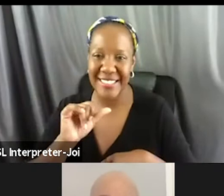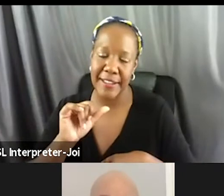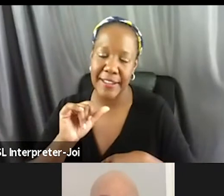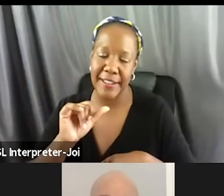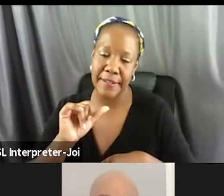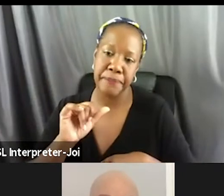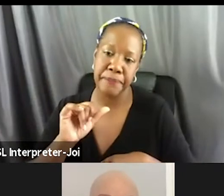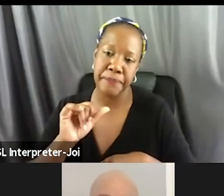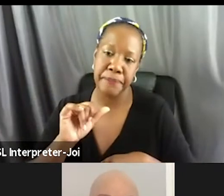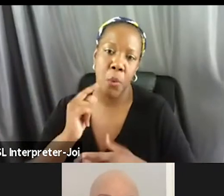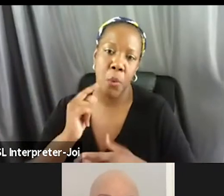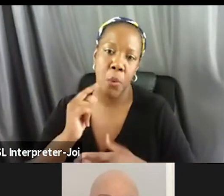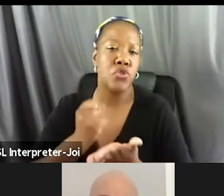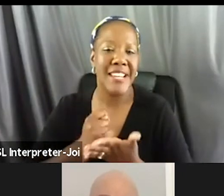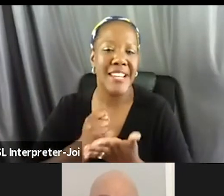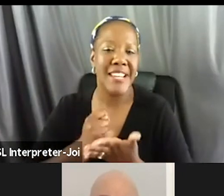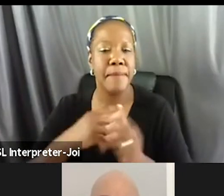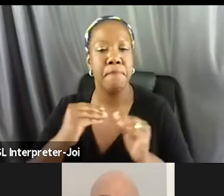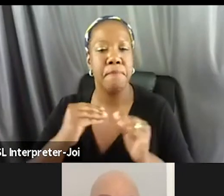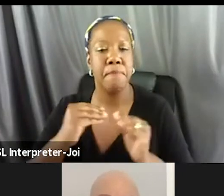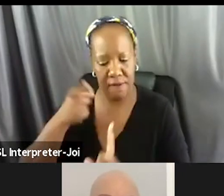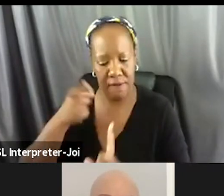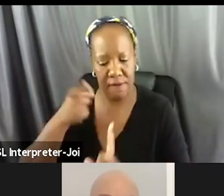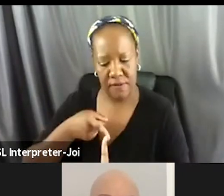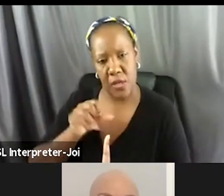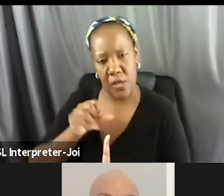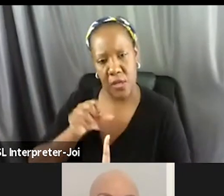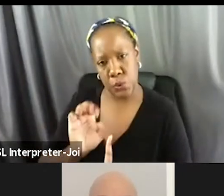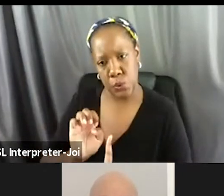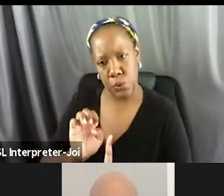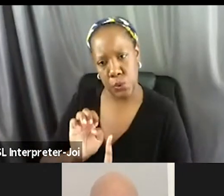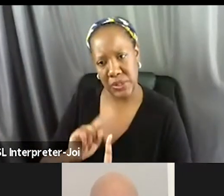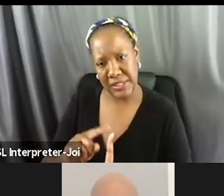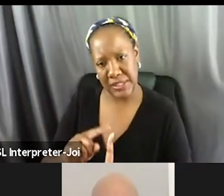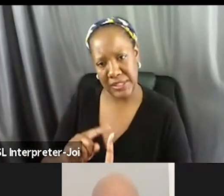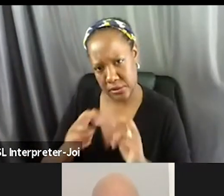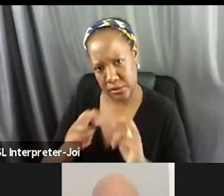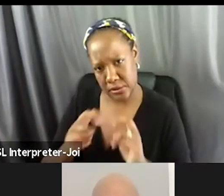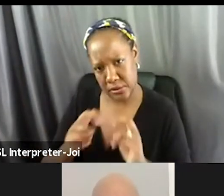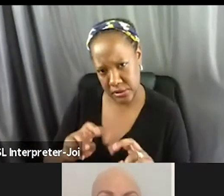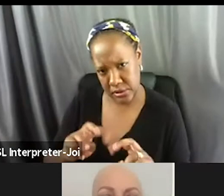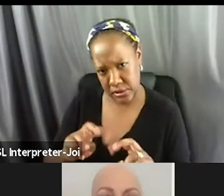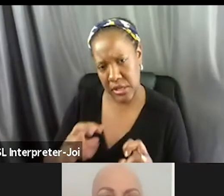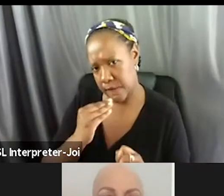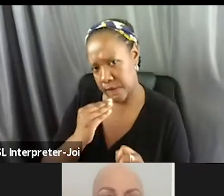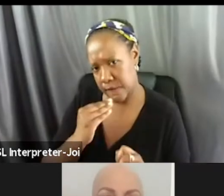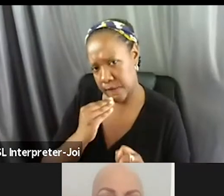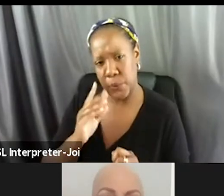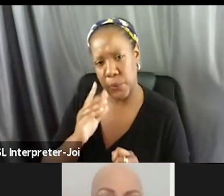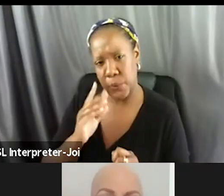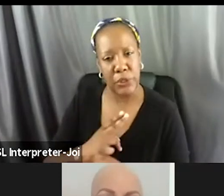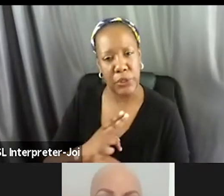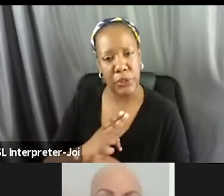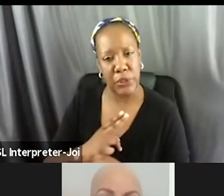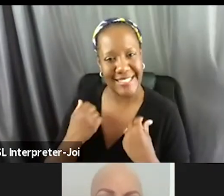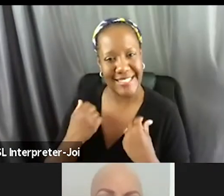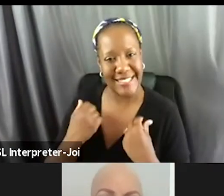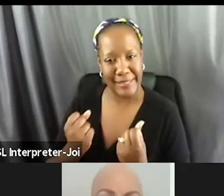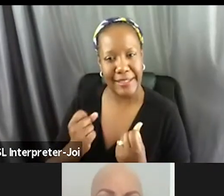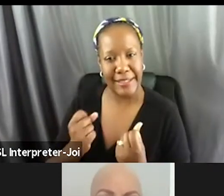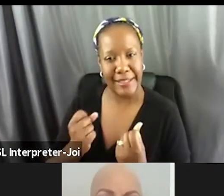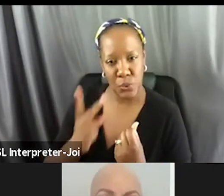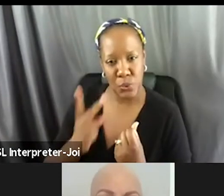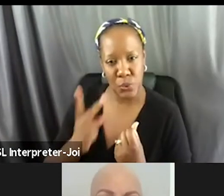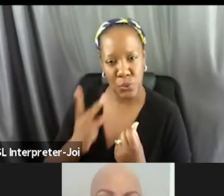you're treating the source, right? You're kind of looking internally, and you're using like food as like a healing mechanism to see if